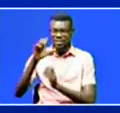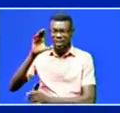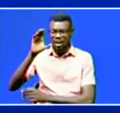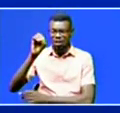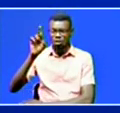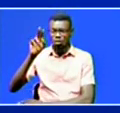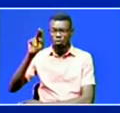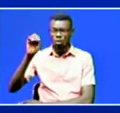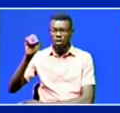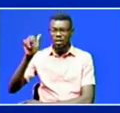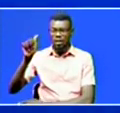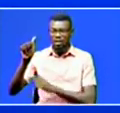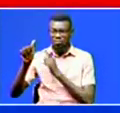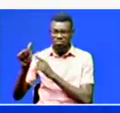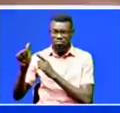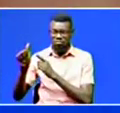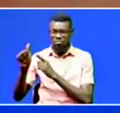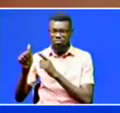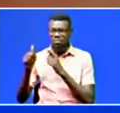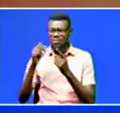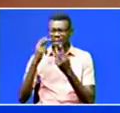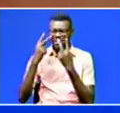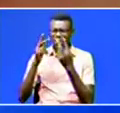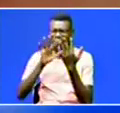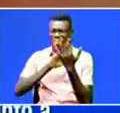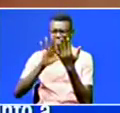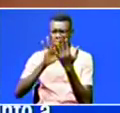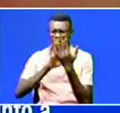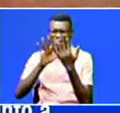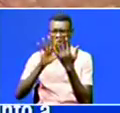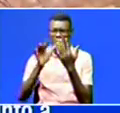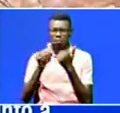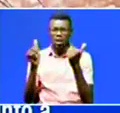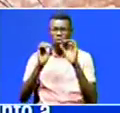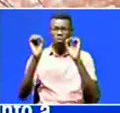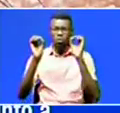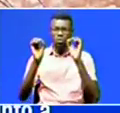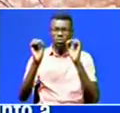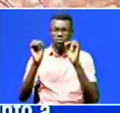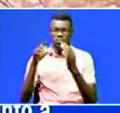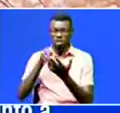of focus, causing blurry vision and short-sightedness.